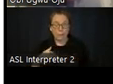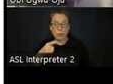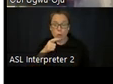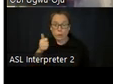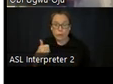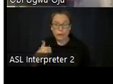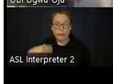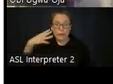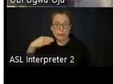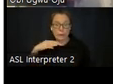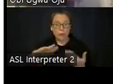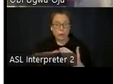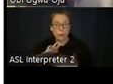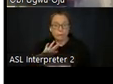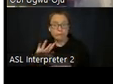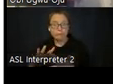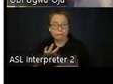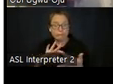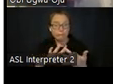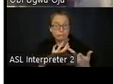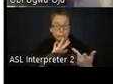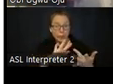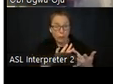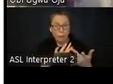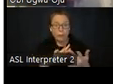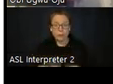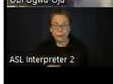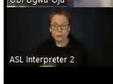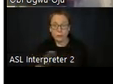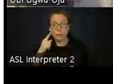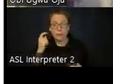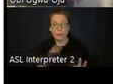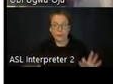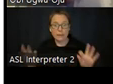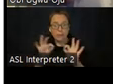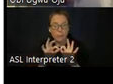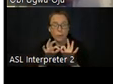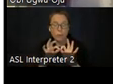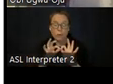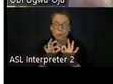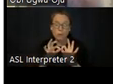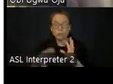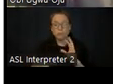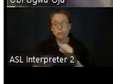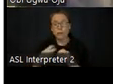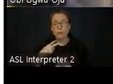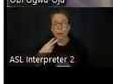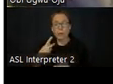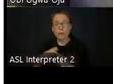community outreach. It is important to center the voices of the community when implementing changes to the oversight